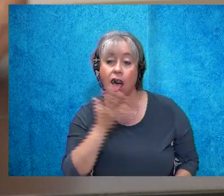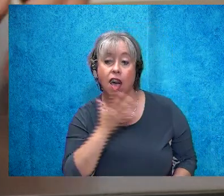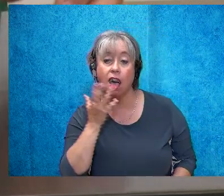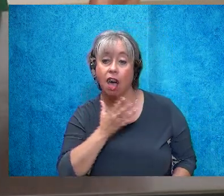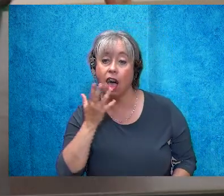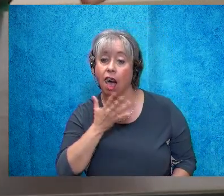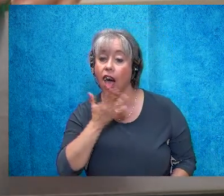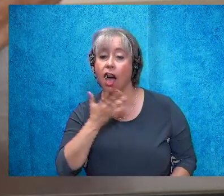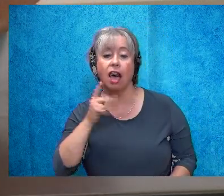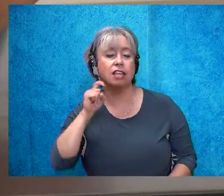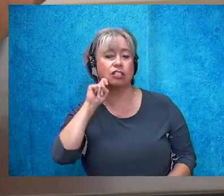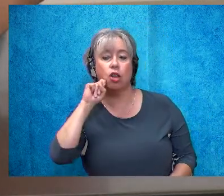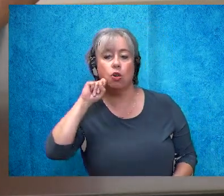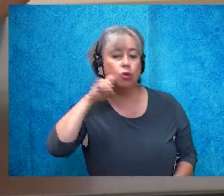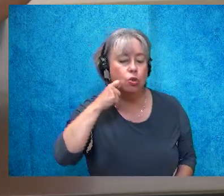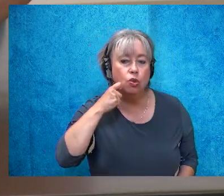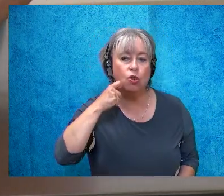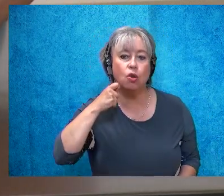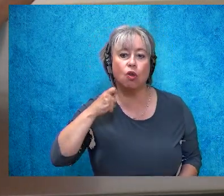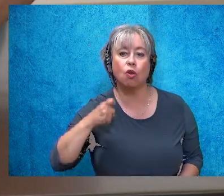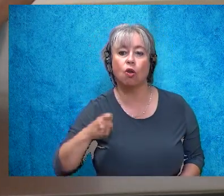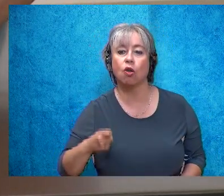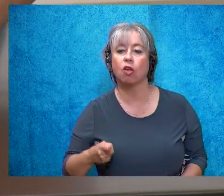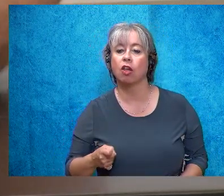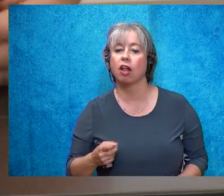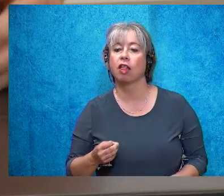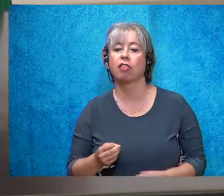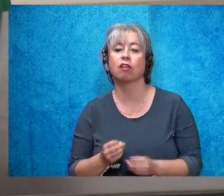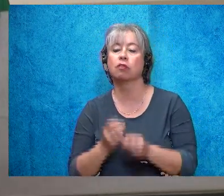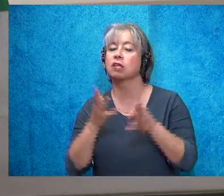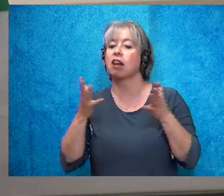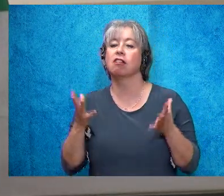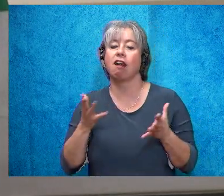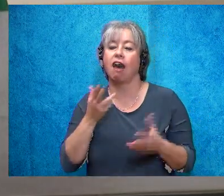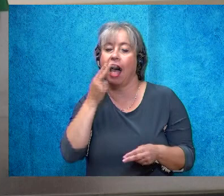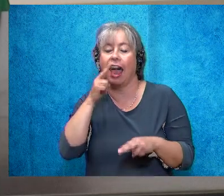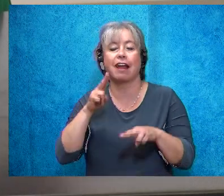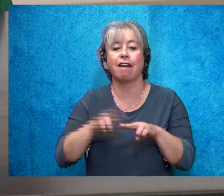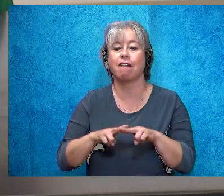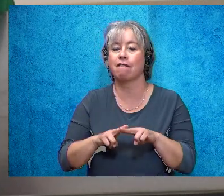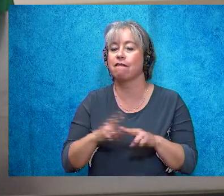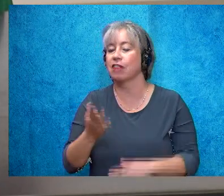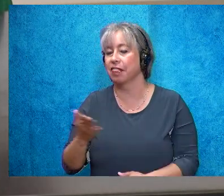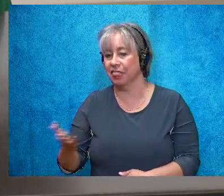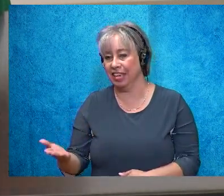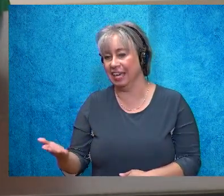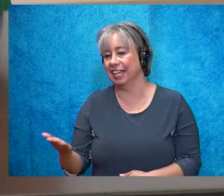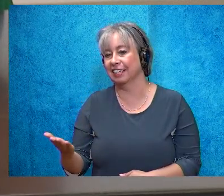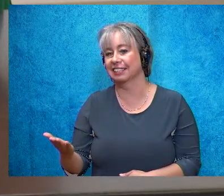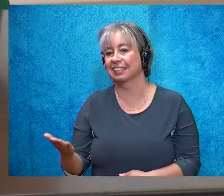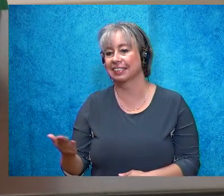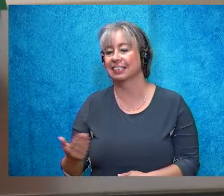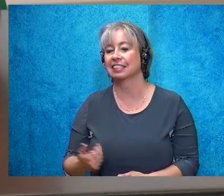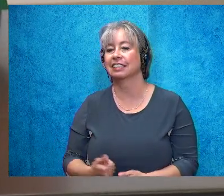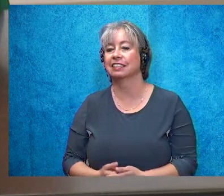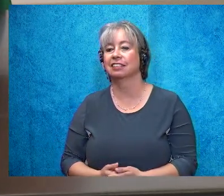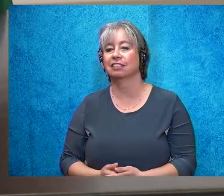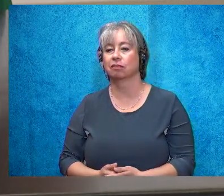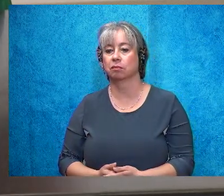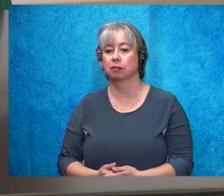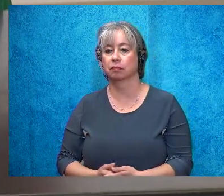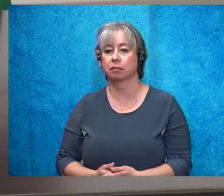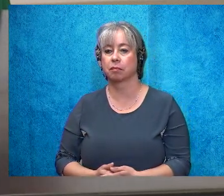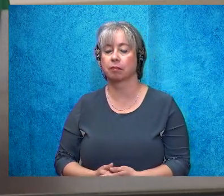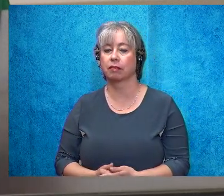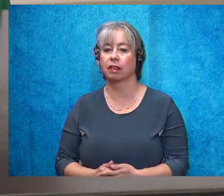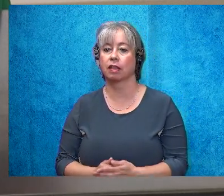Cool. There's all kinds of fun stuff you can do with the Newton's Cradle. But the main idea behind our Newton's Cradle today